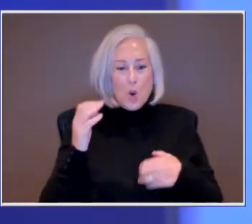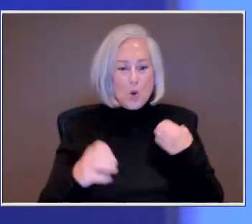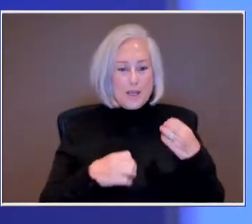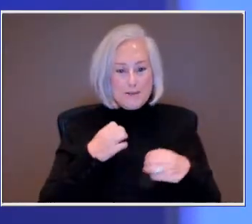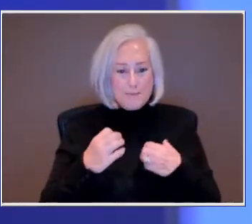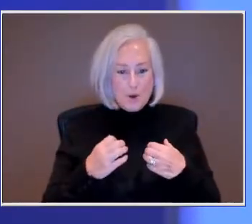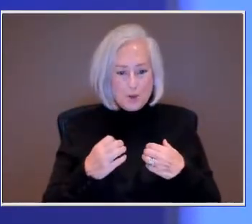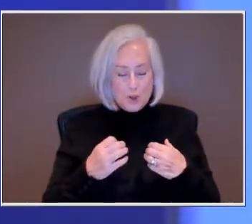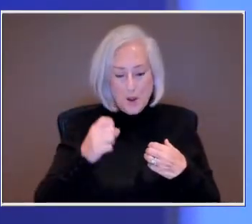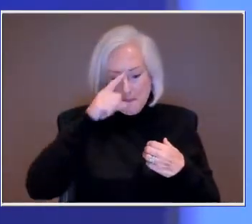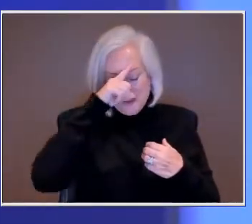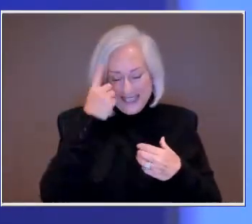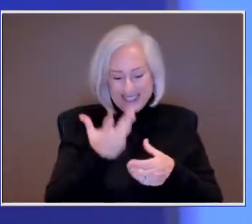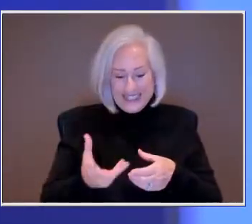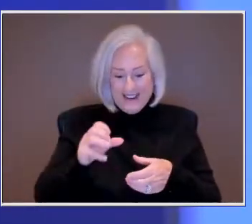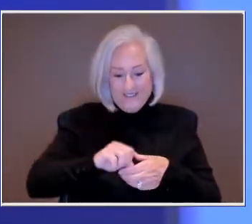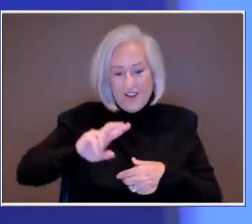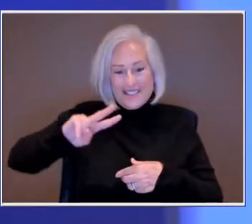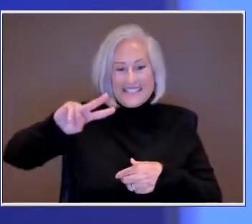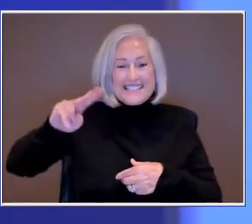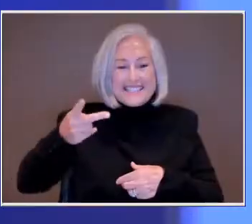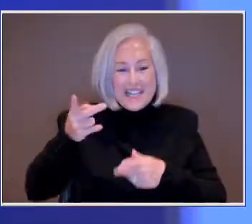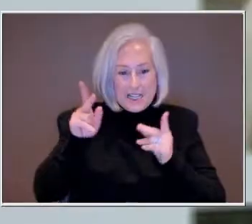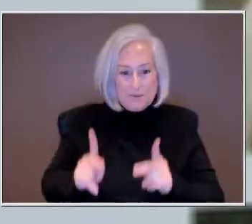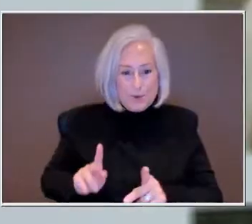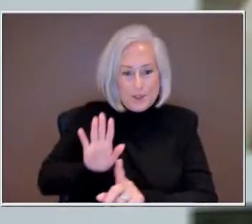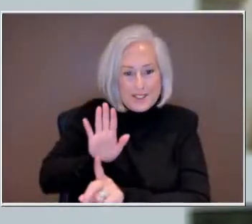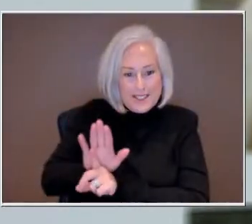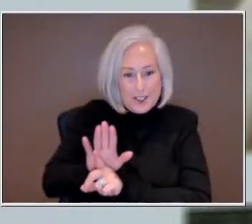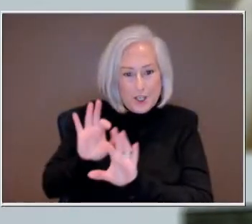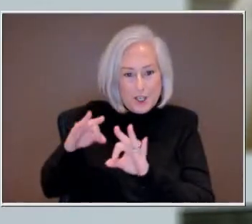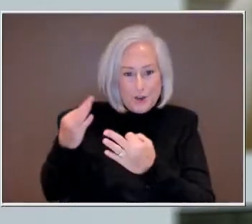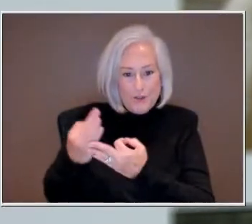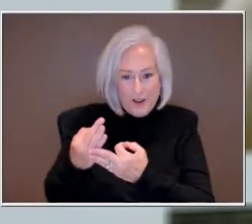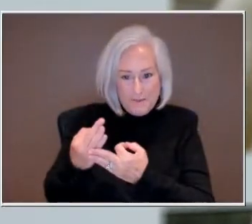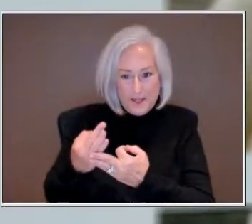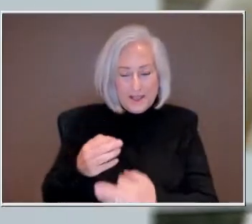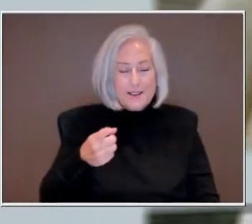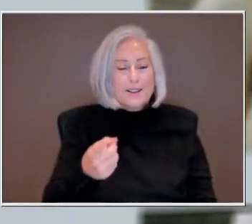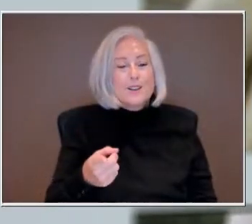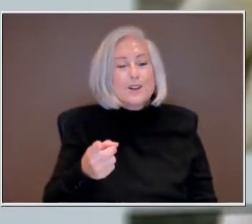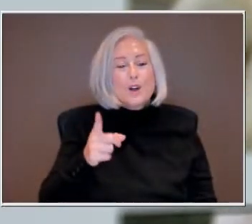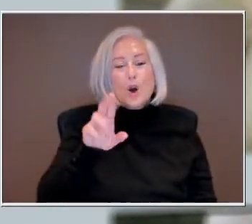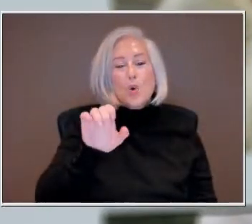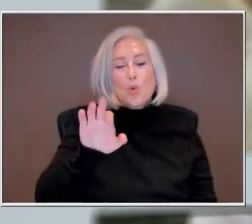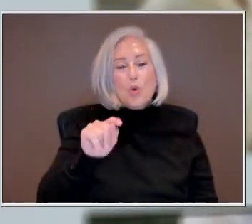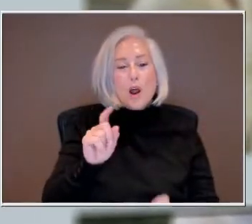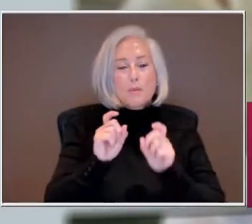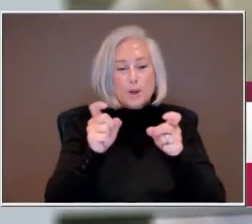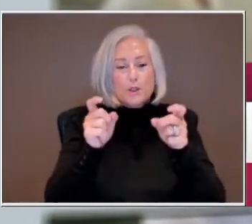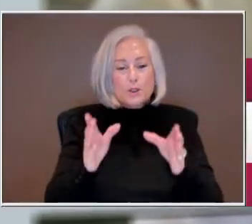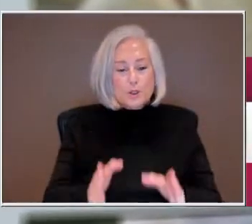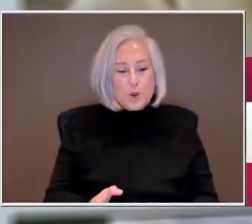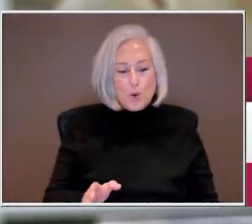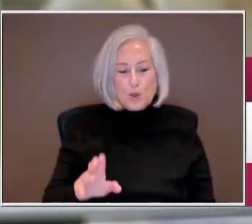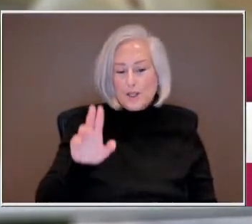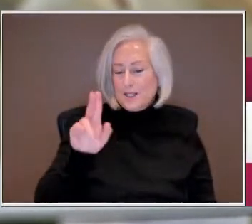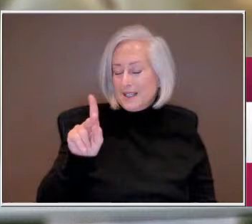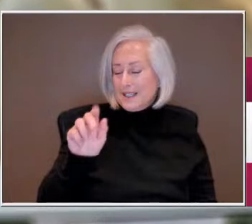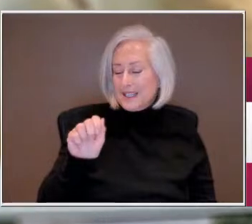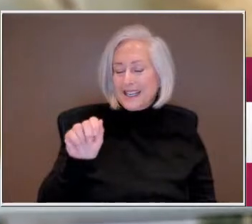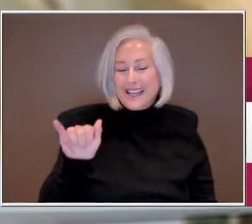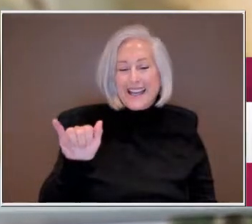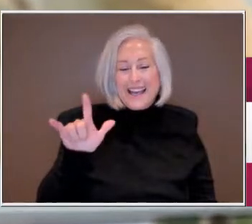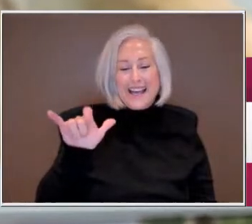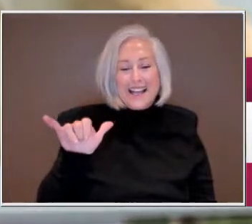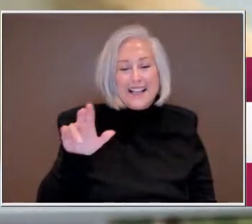it involves a second person and her family. We're talking about Robert's donor, Kaylin Hartman, this sweet girl.